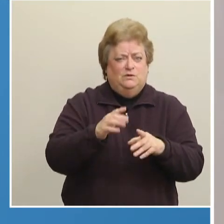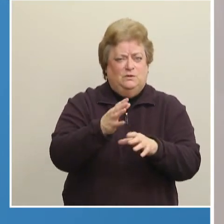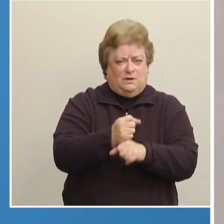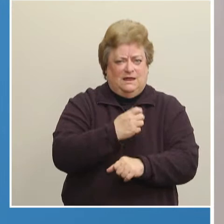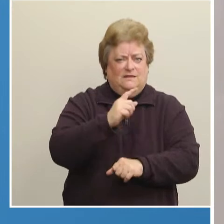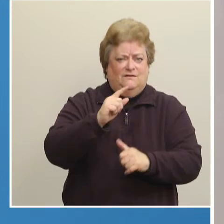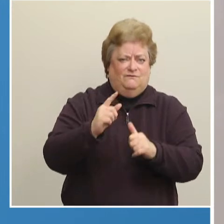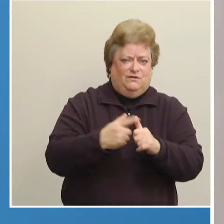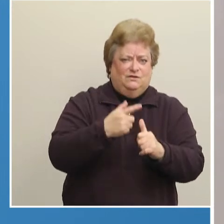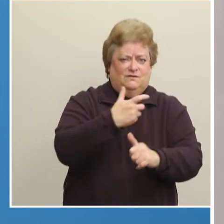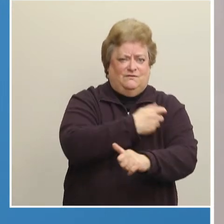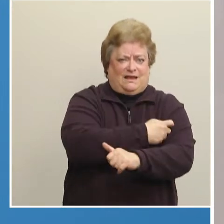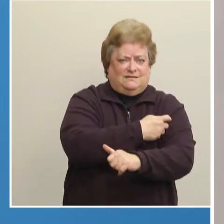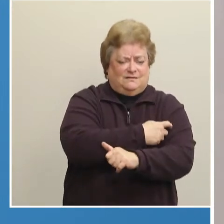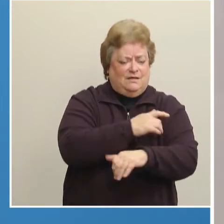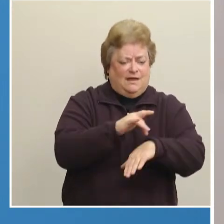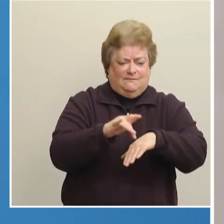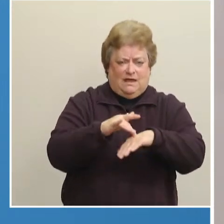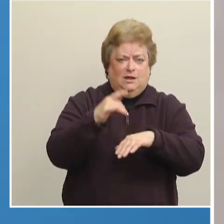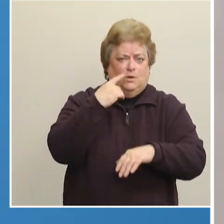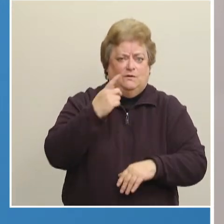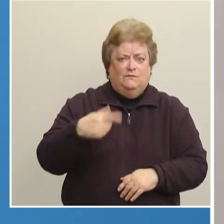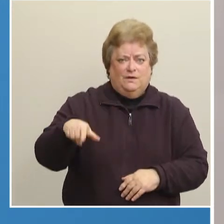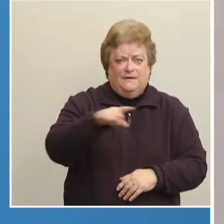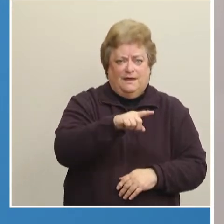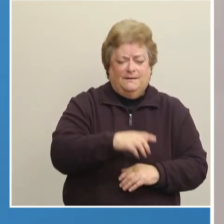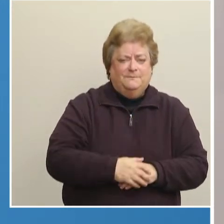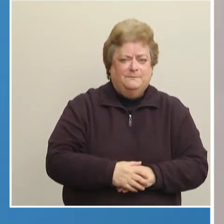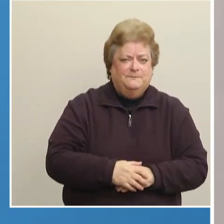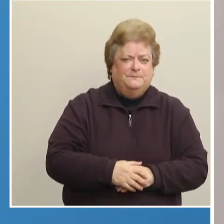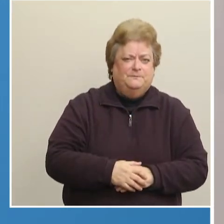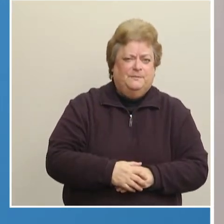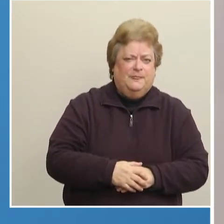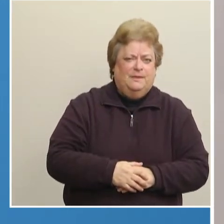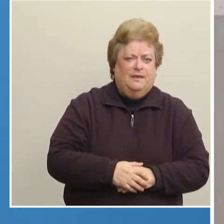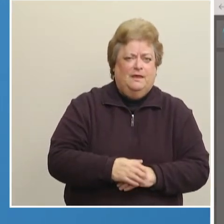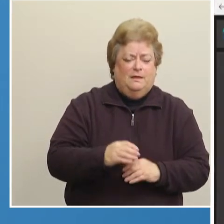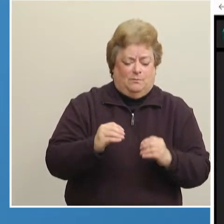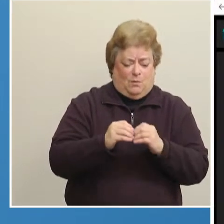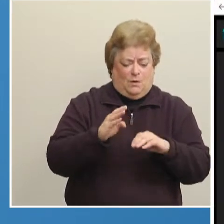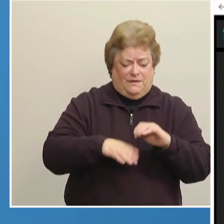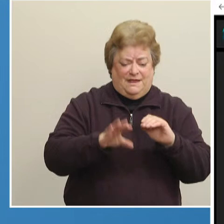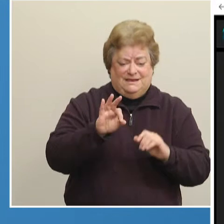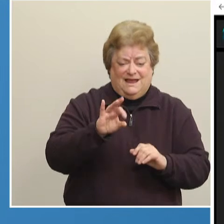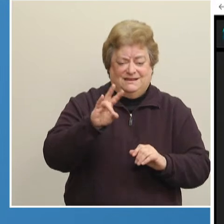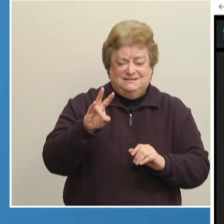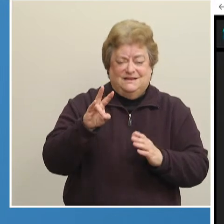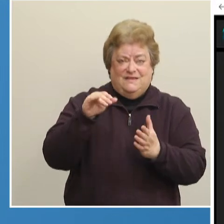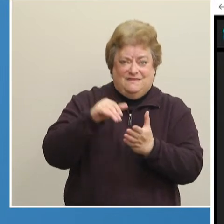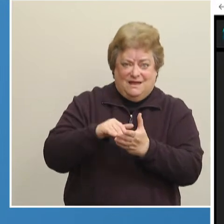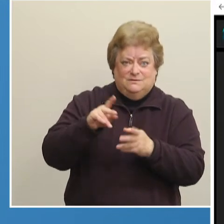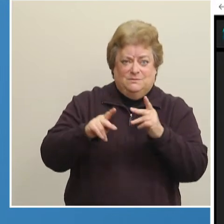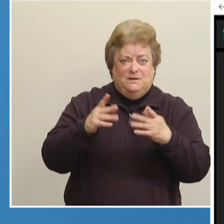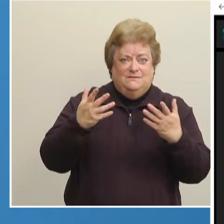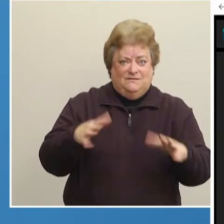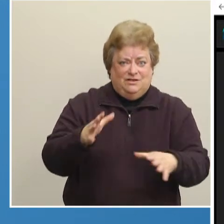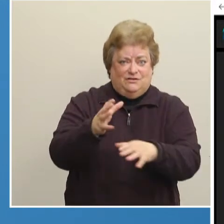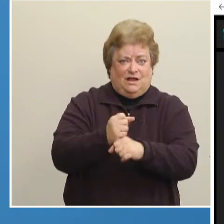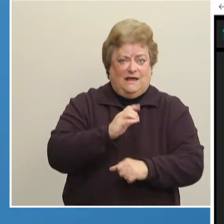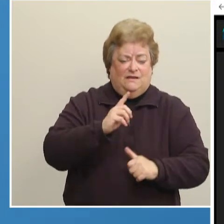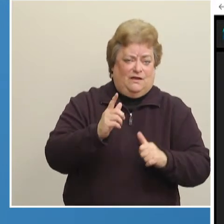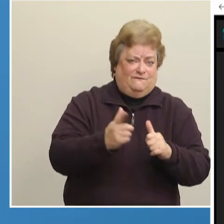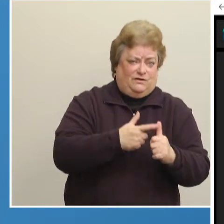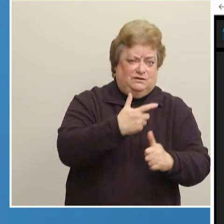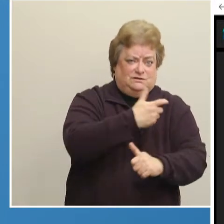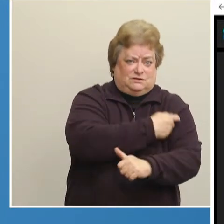to get the first vaccine that's available to them. More than 97,000 people have received first doses so far,